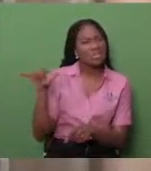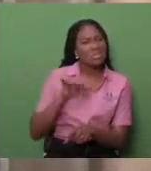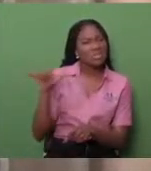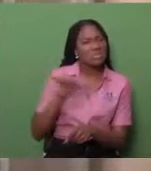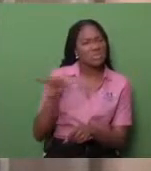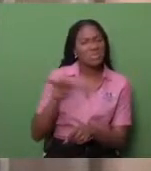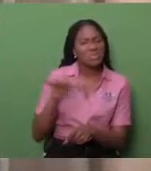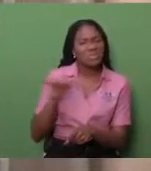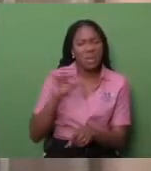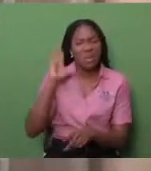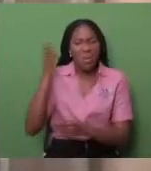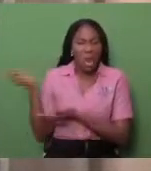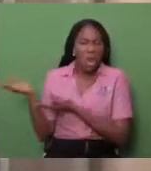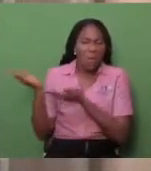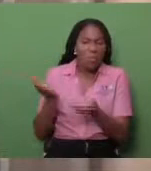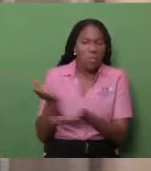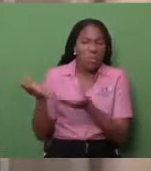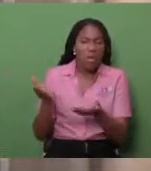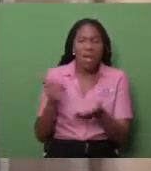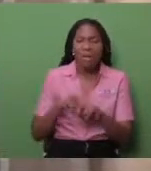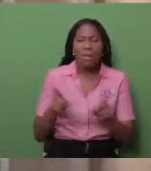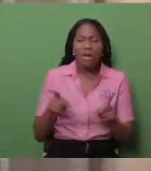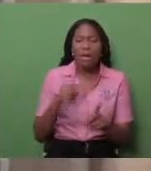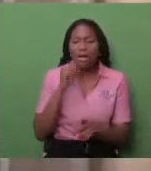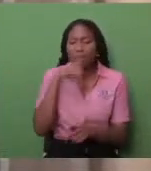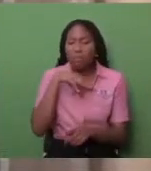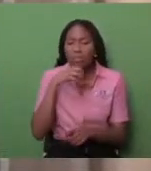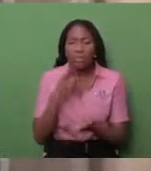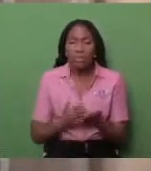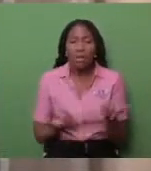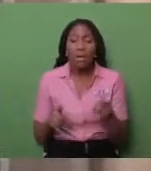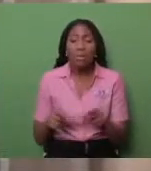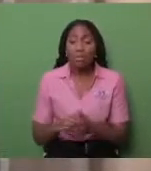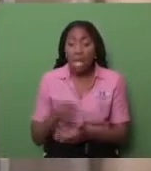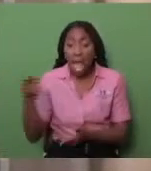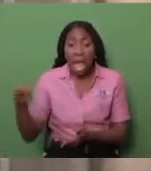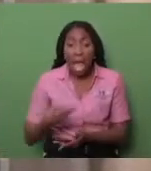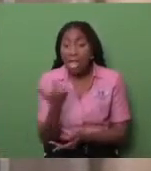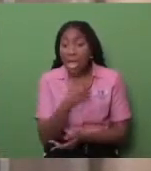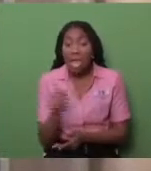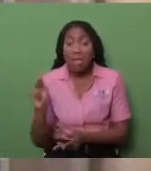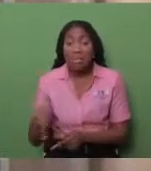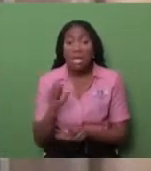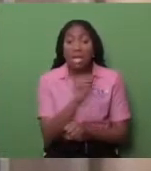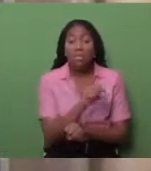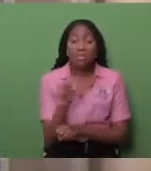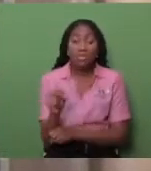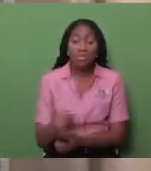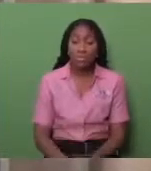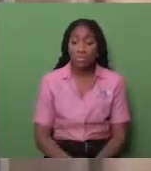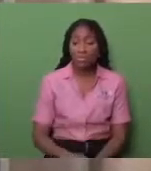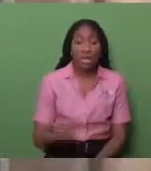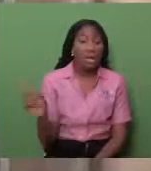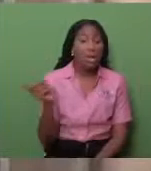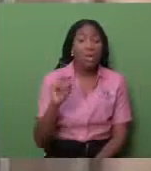tax compliance officers? What happened to them? Were they ever hired? Where is the independence of the